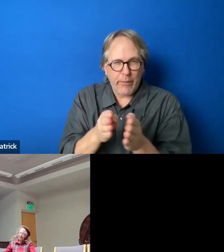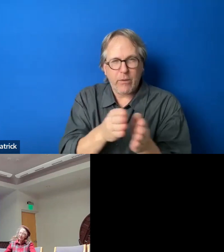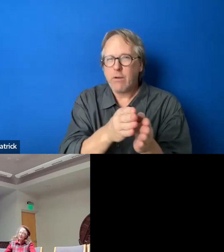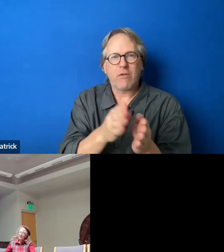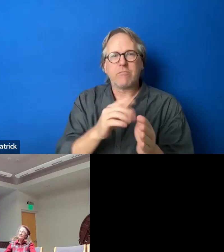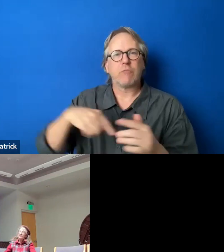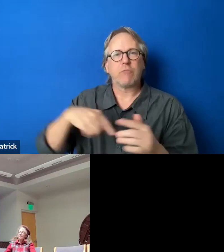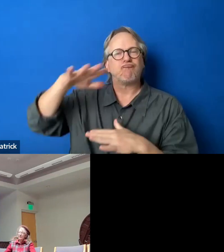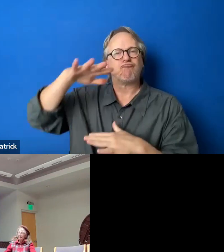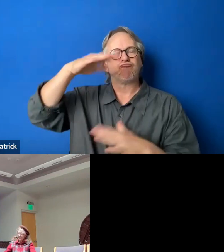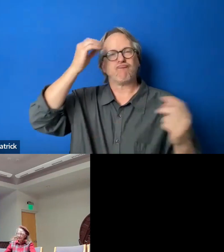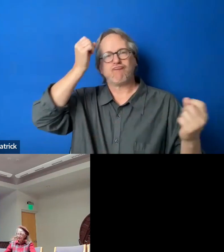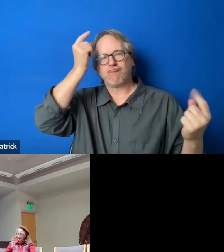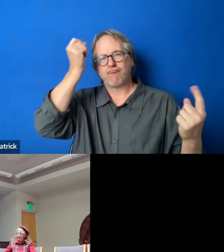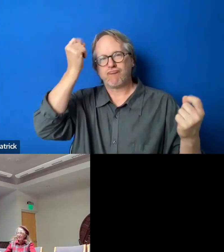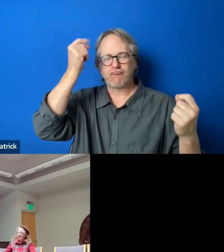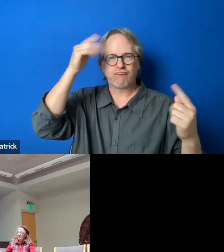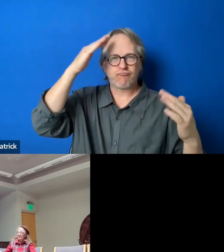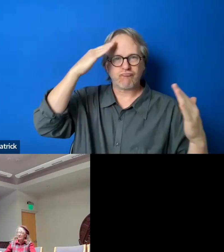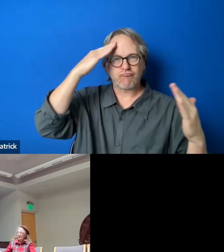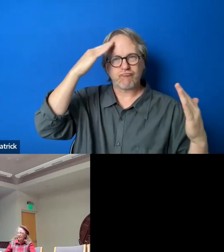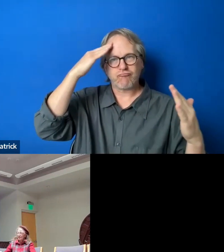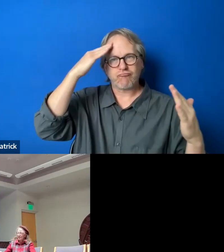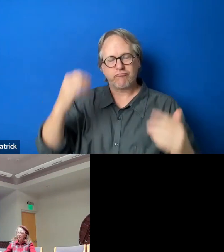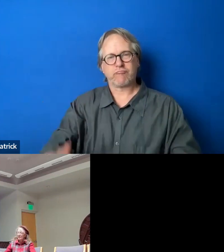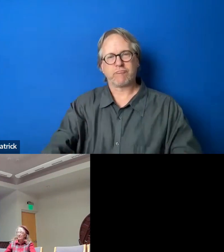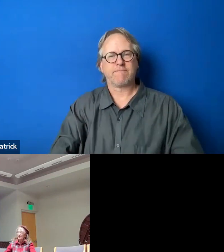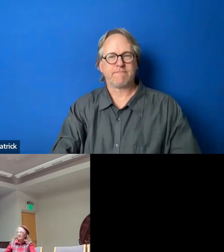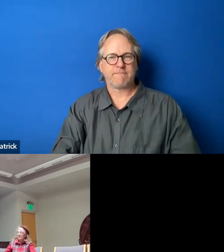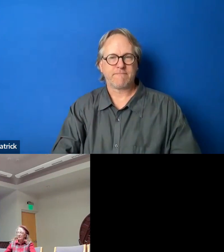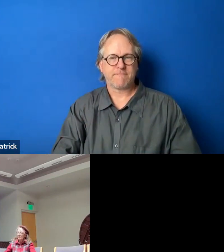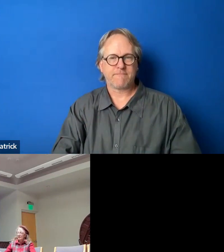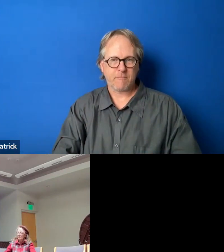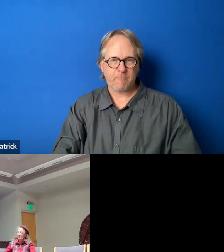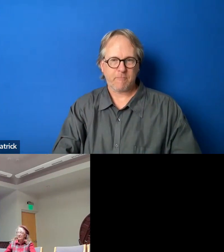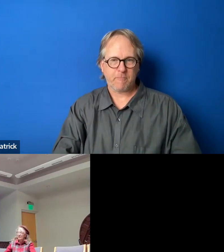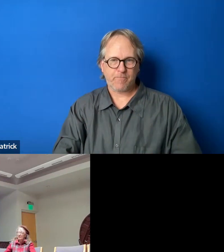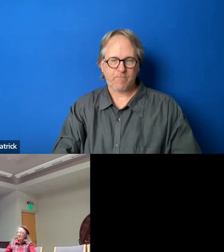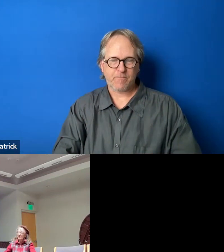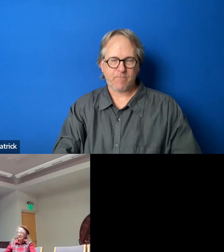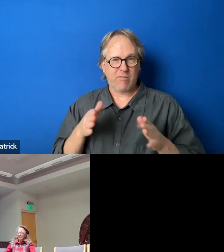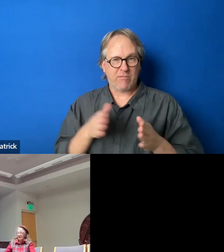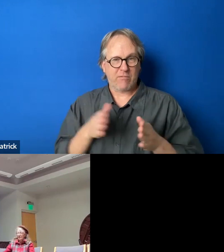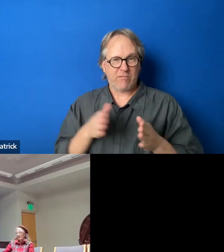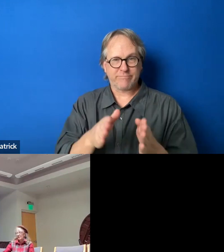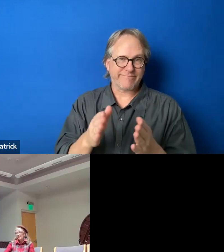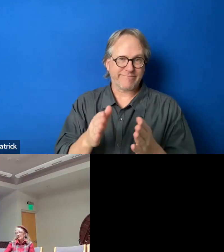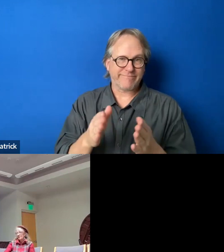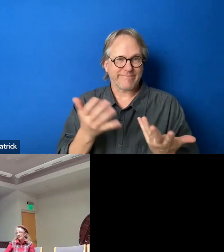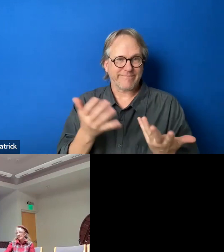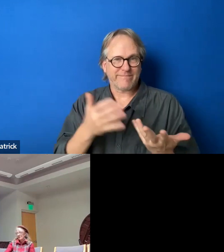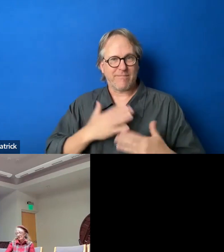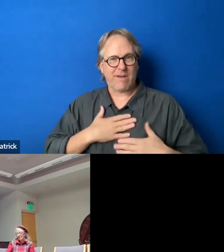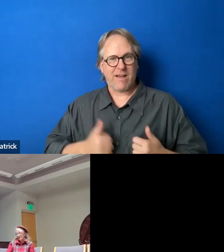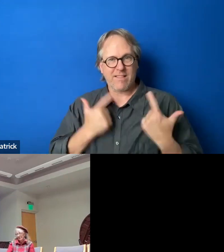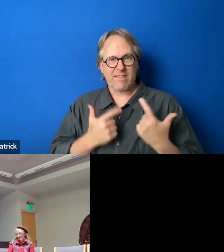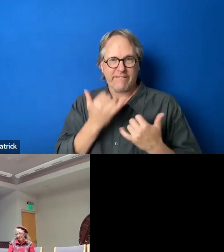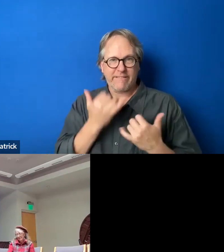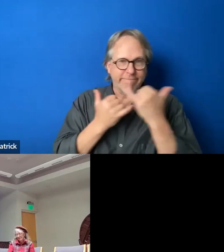circumstances of my life. That lifts me above the narrow, cramping circumstances of my life. My